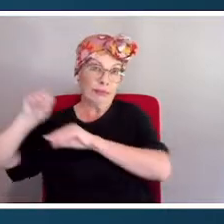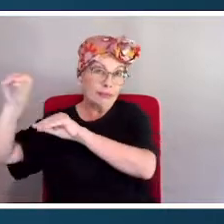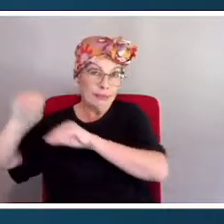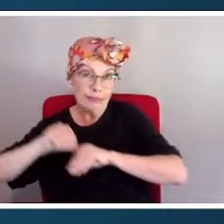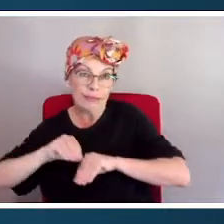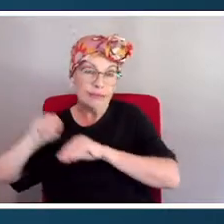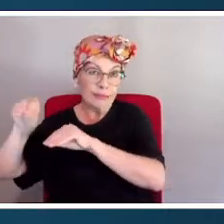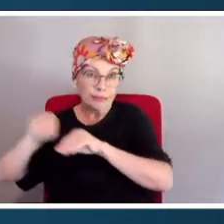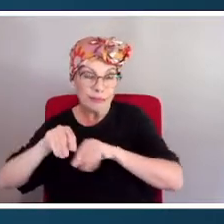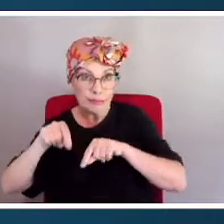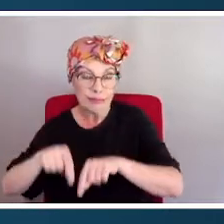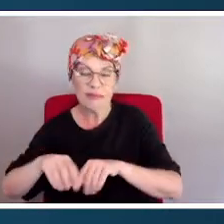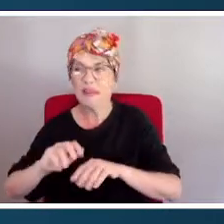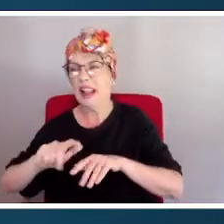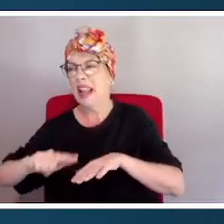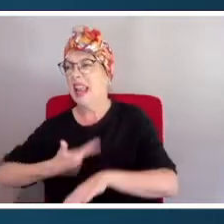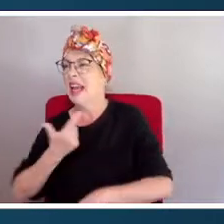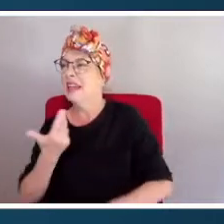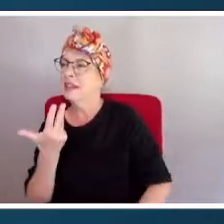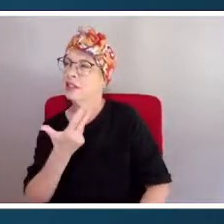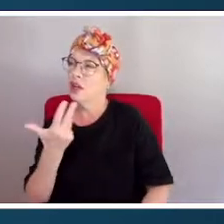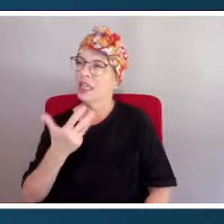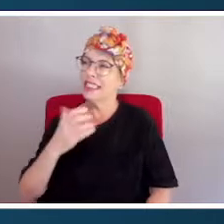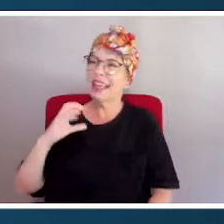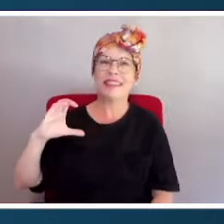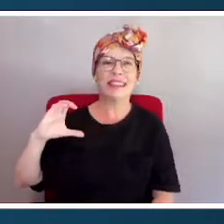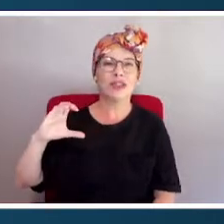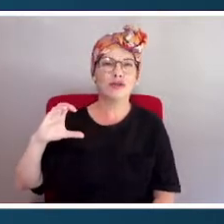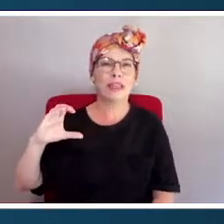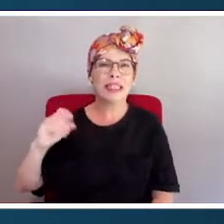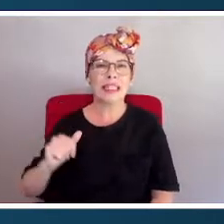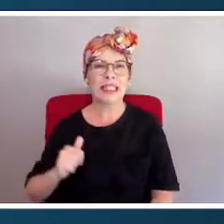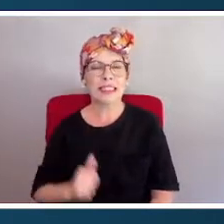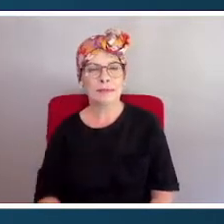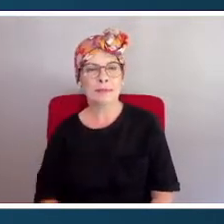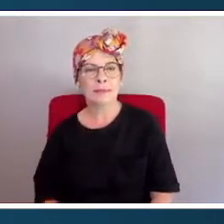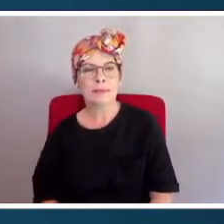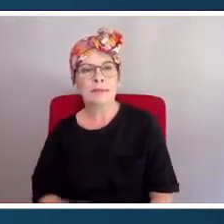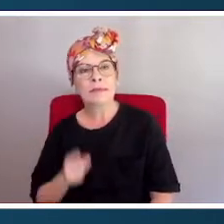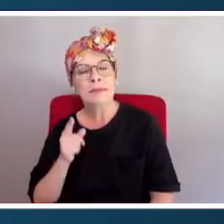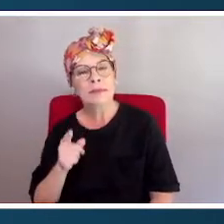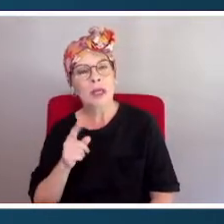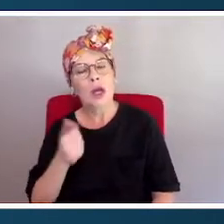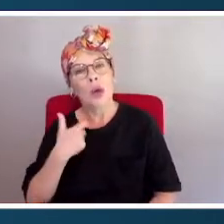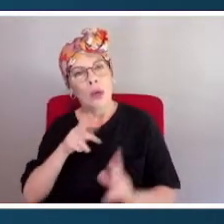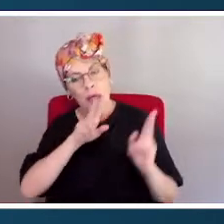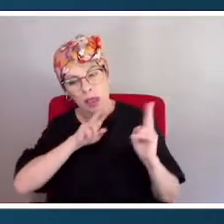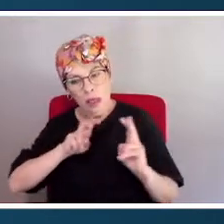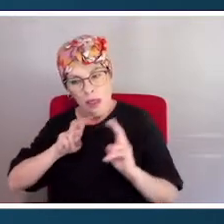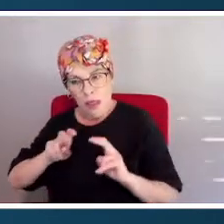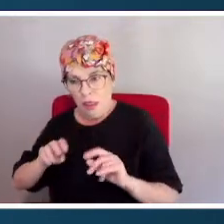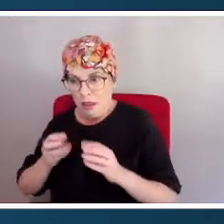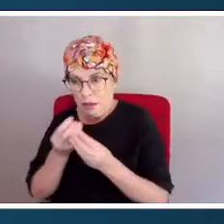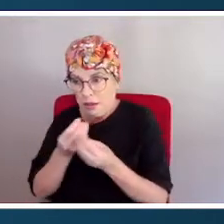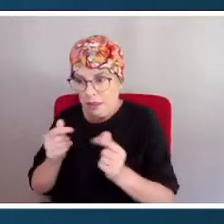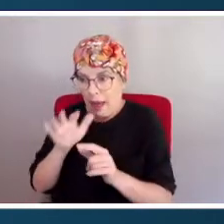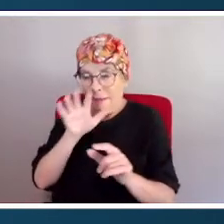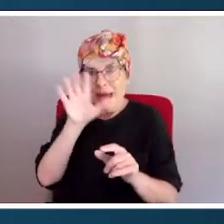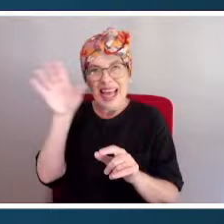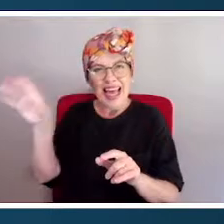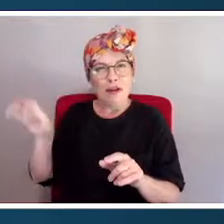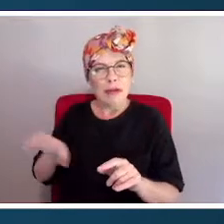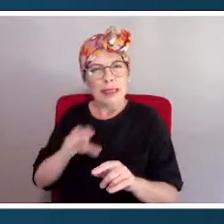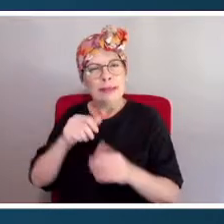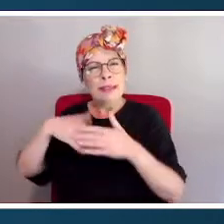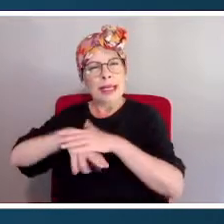Through this, we found some regions of Fiji, including Raketi, on the